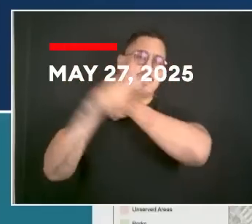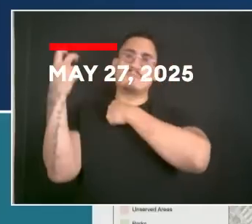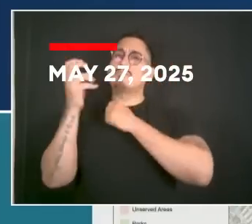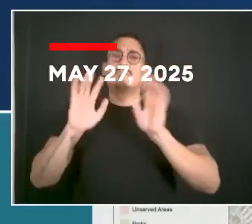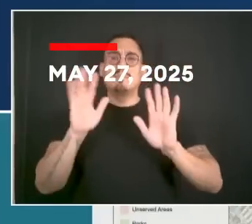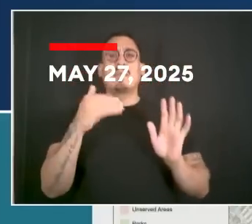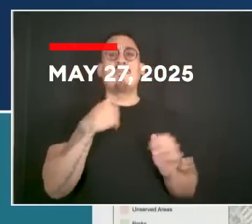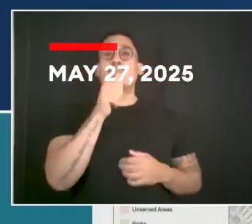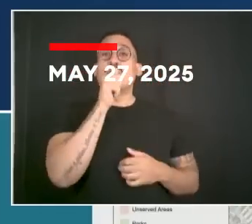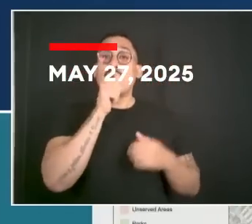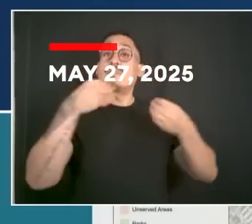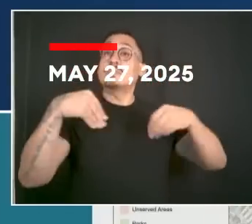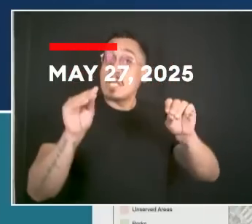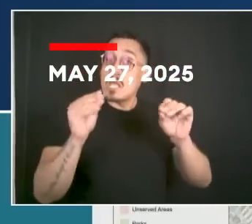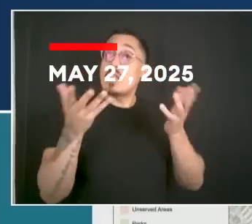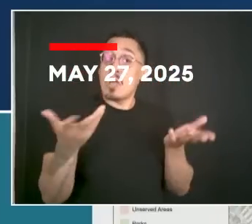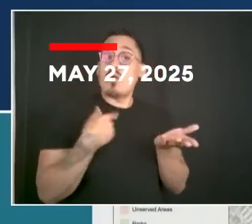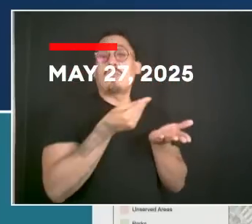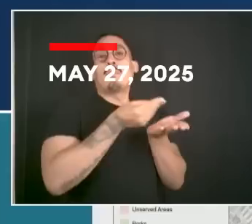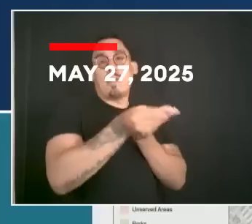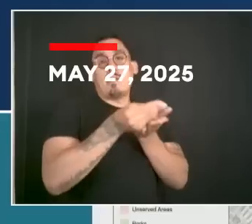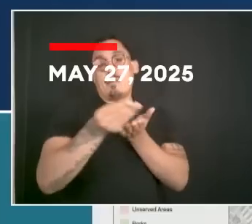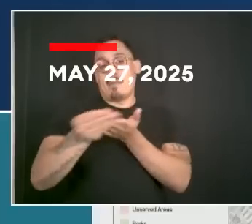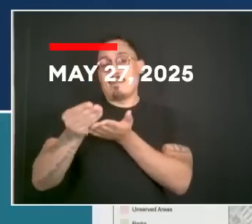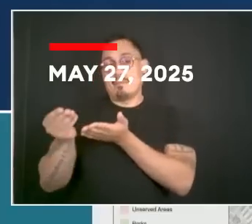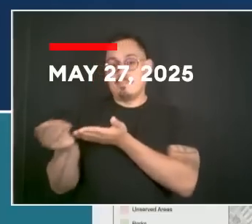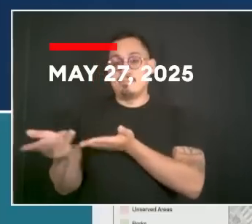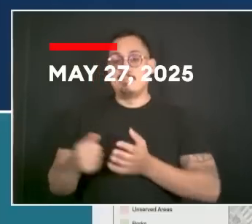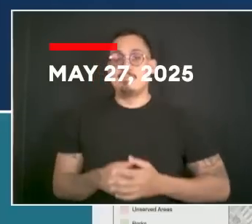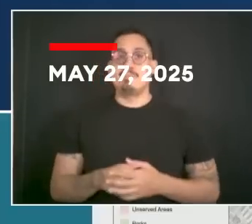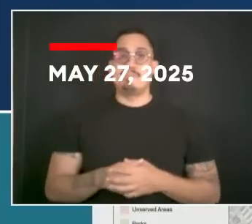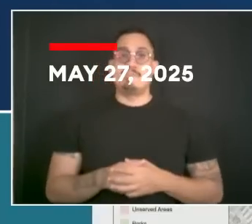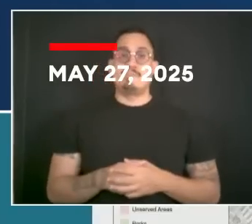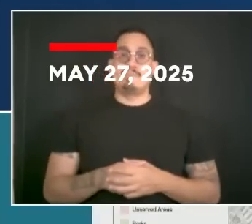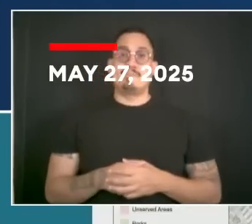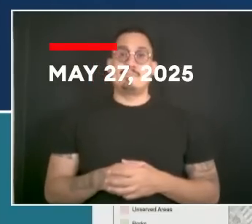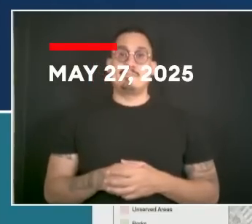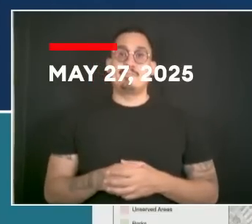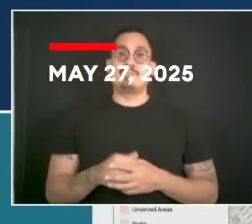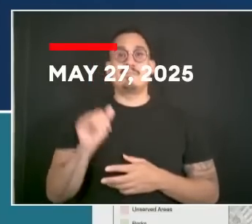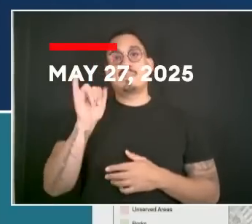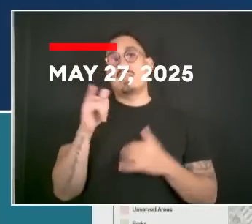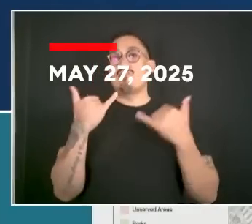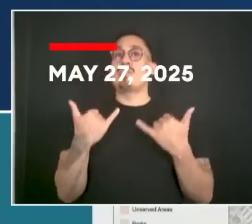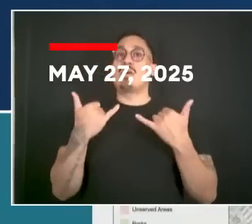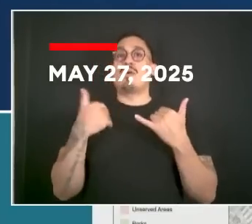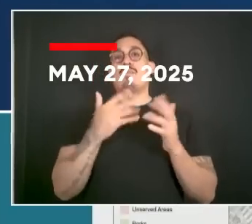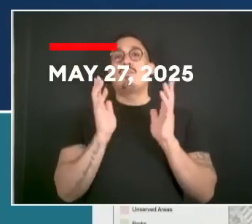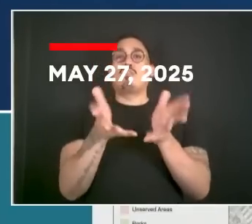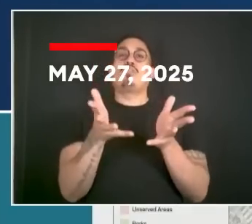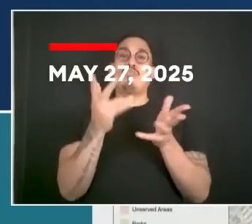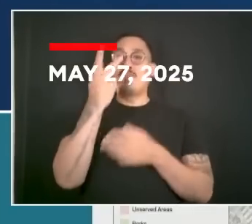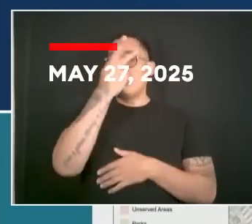there's a potentiality to get a park built on them or a green space. Great example of